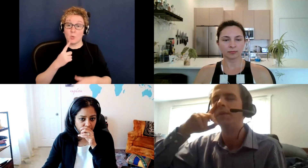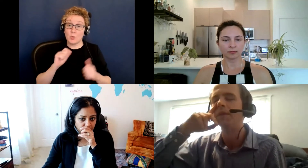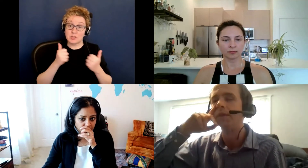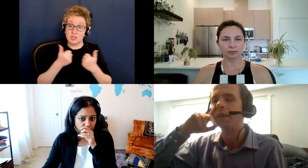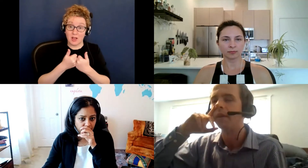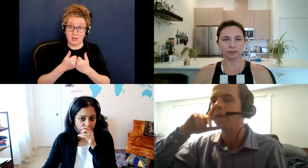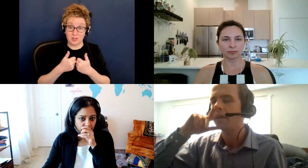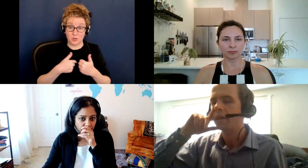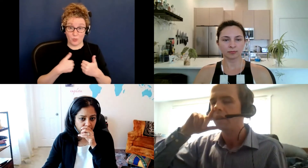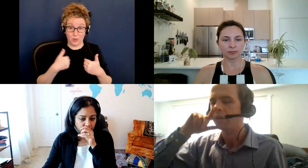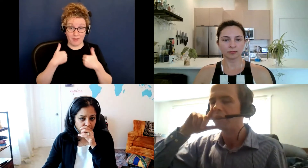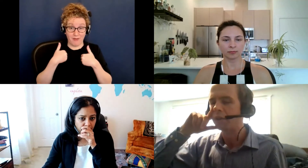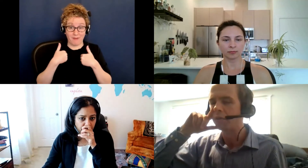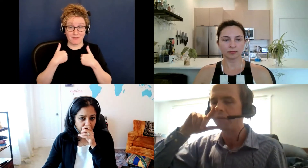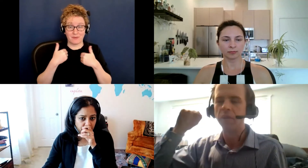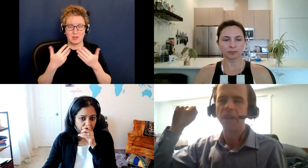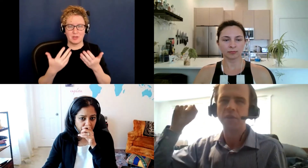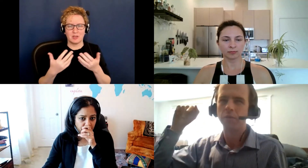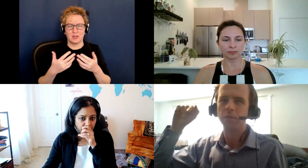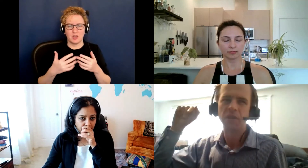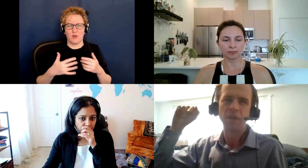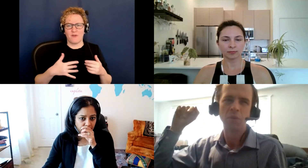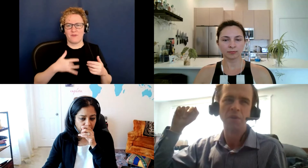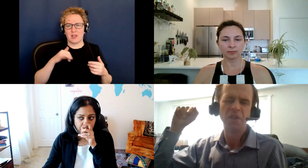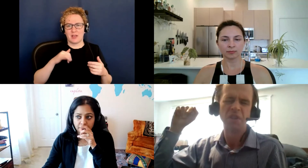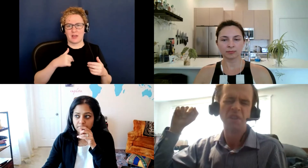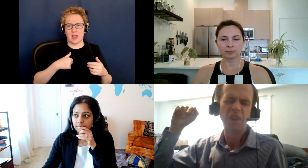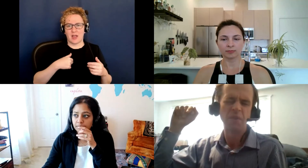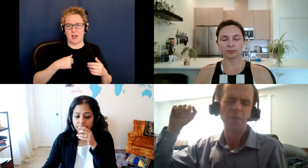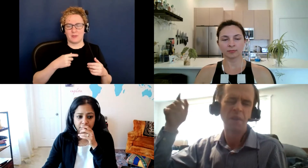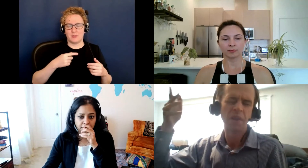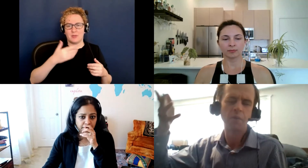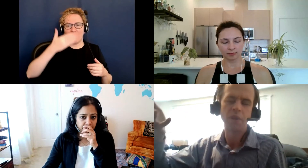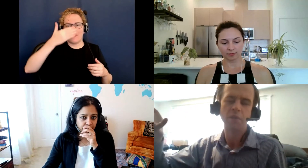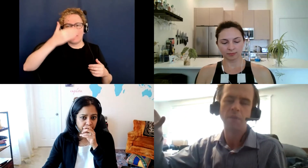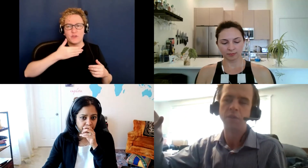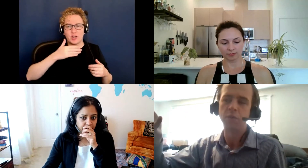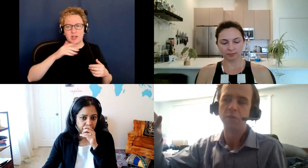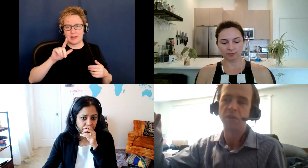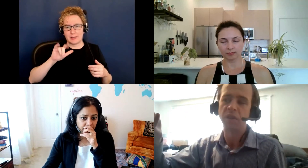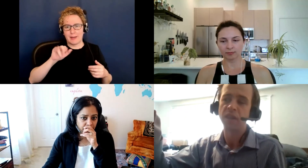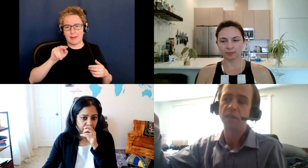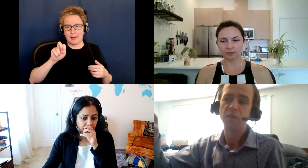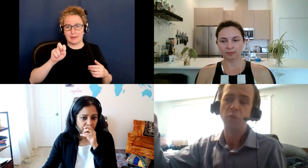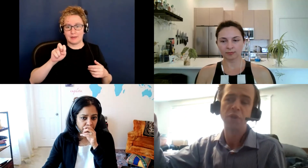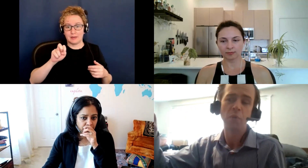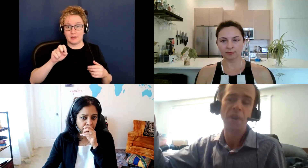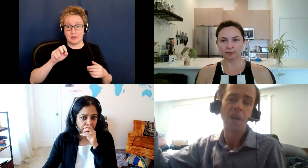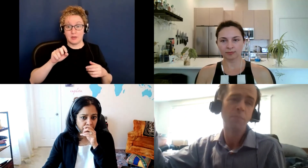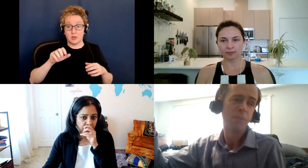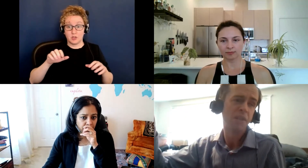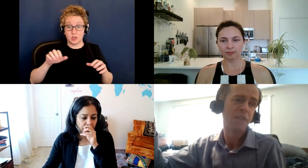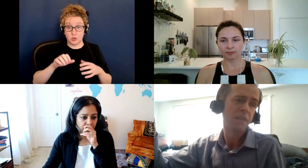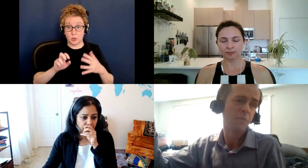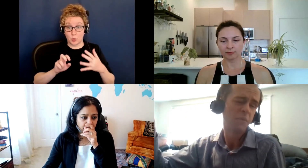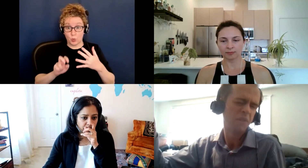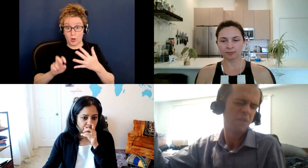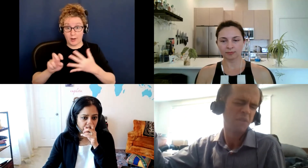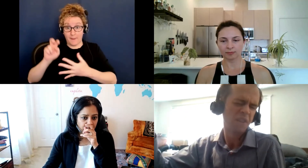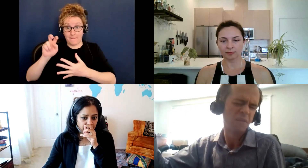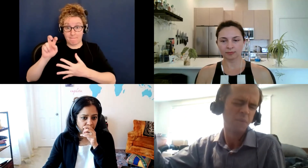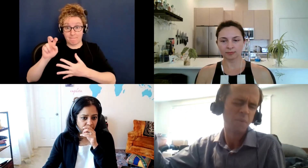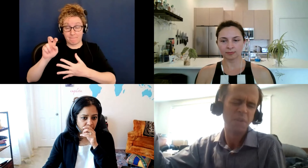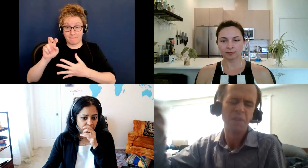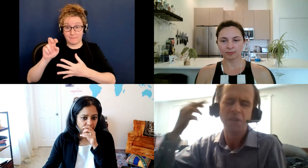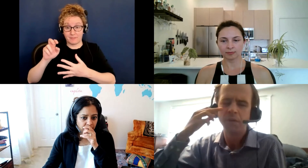have is when you feel like you're a frontline person, a lot of the kind of what you have to do in order to work your way up. I mean, I think